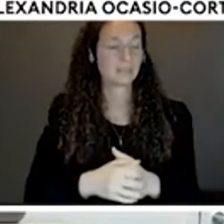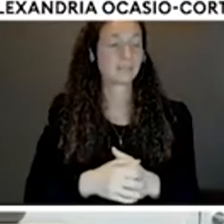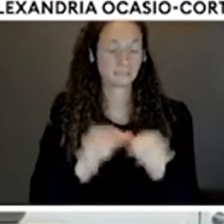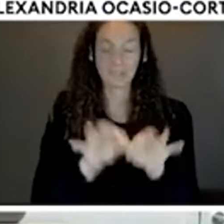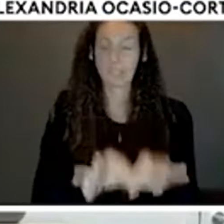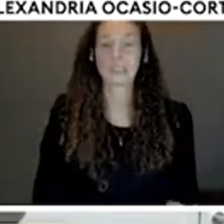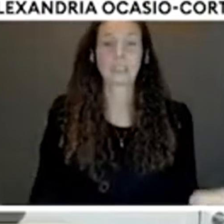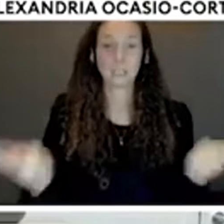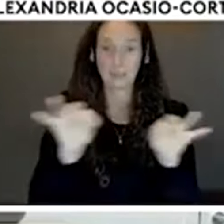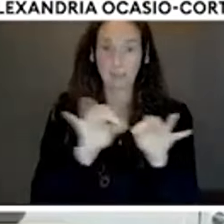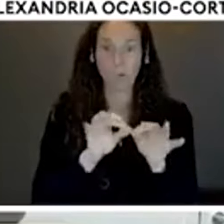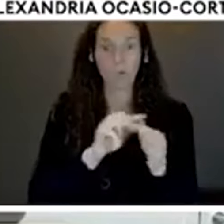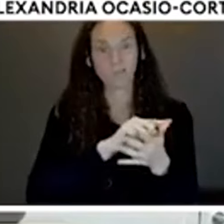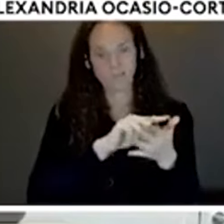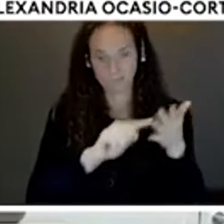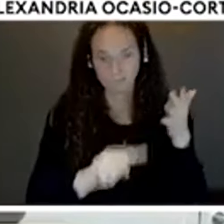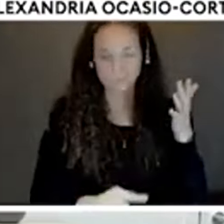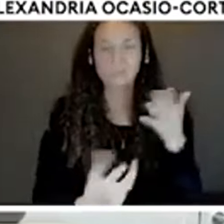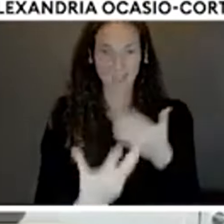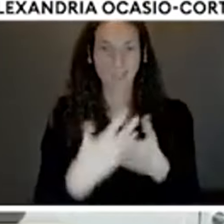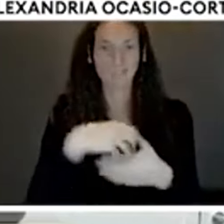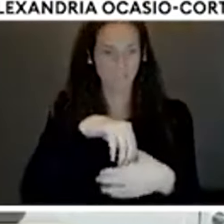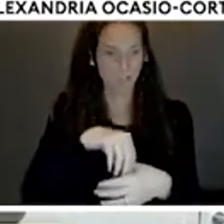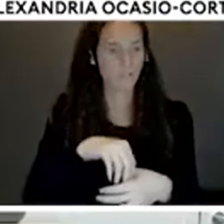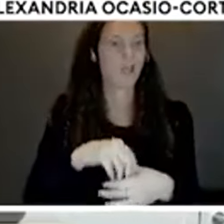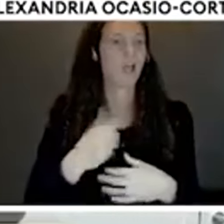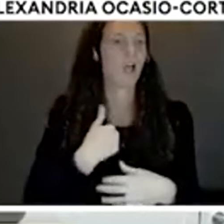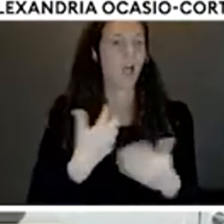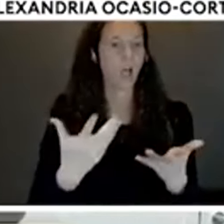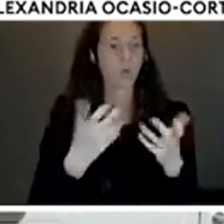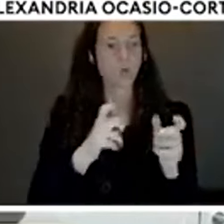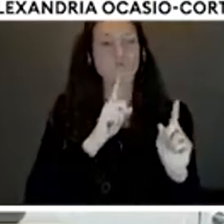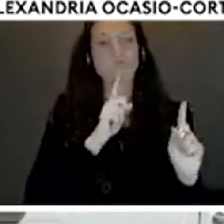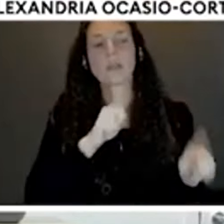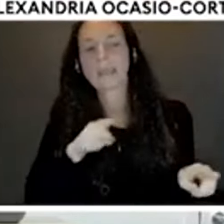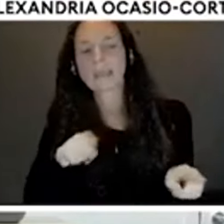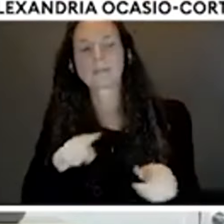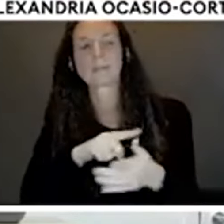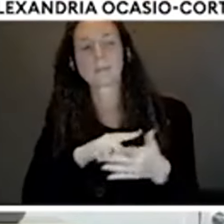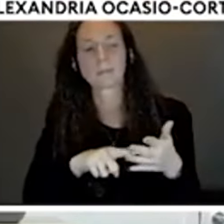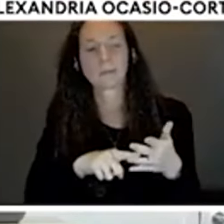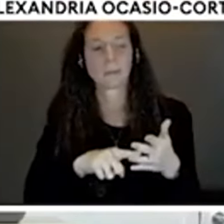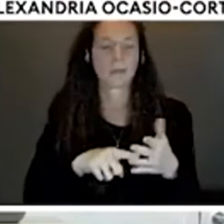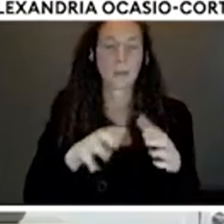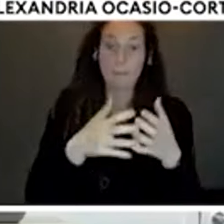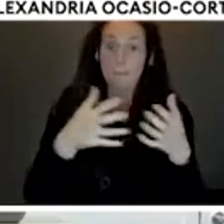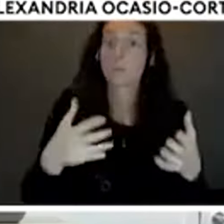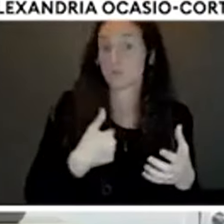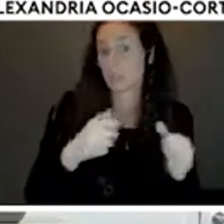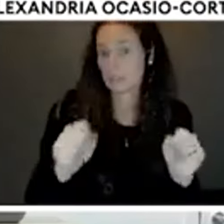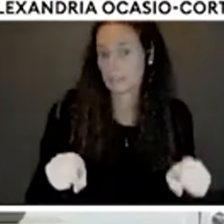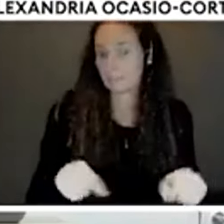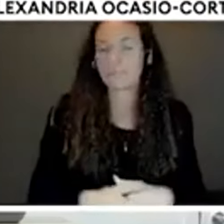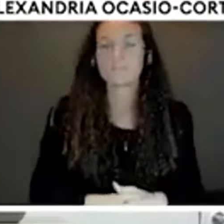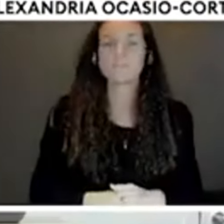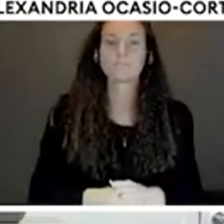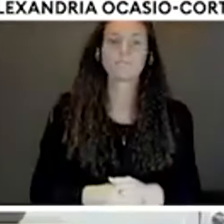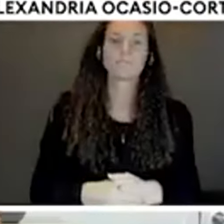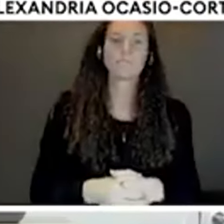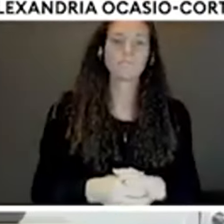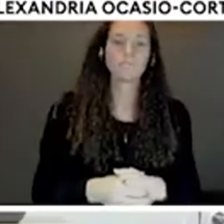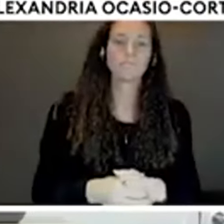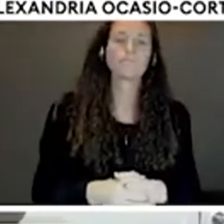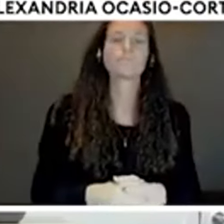I'm answering as many components of your question as possible. So the first thing that I want to say